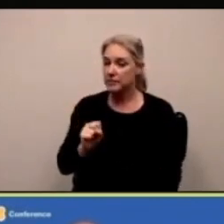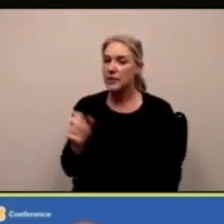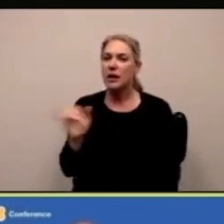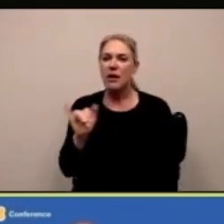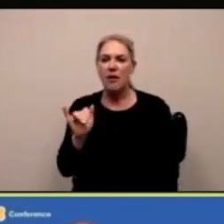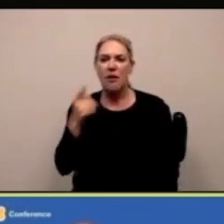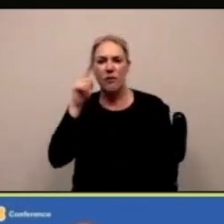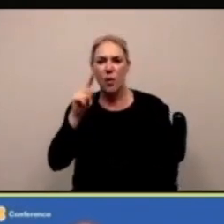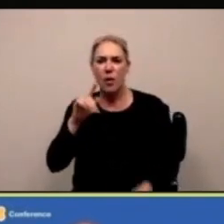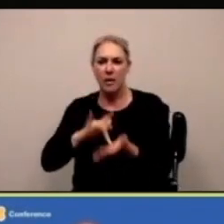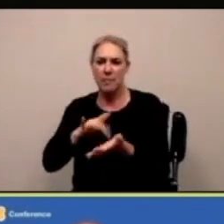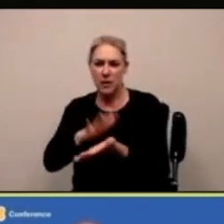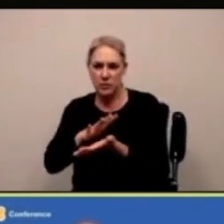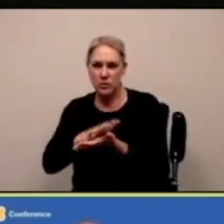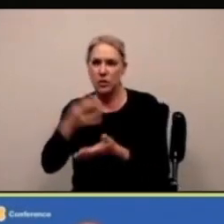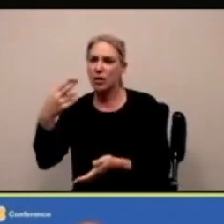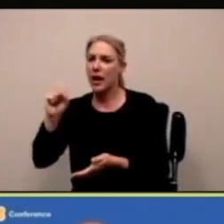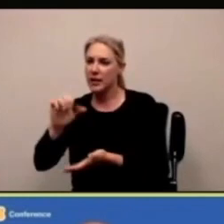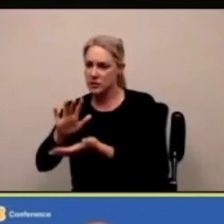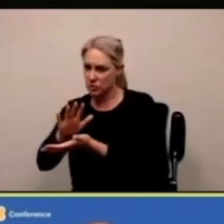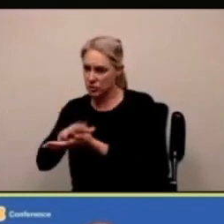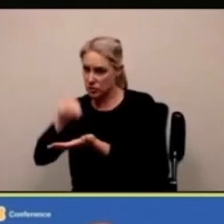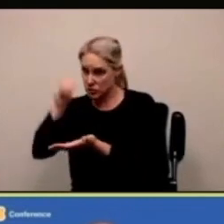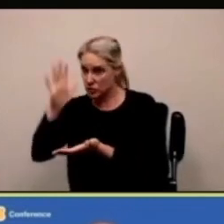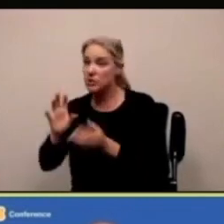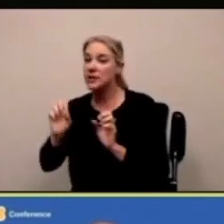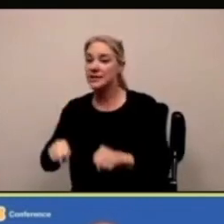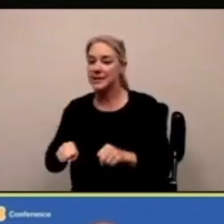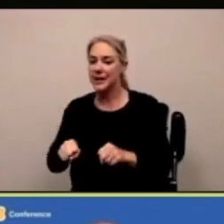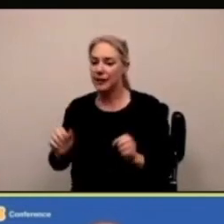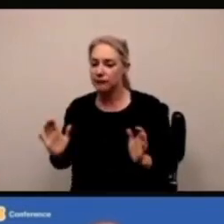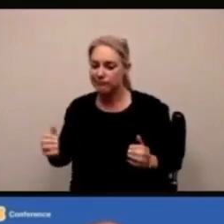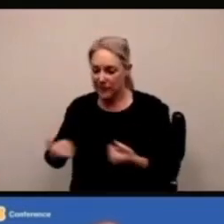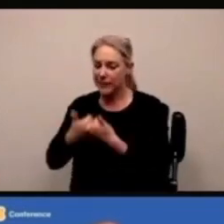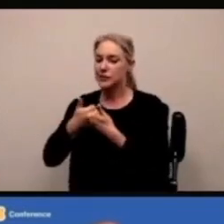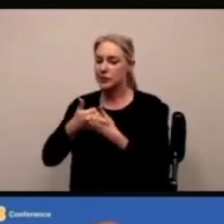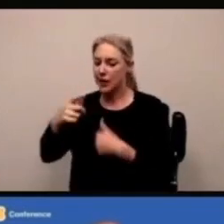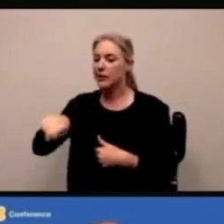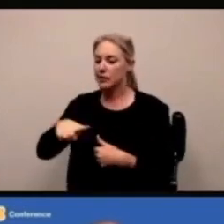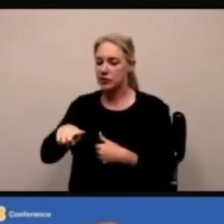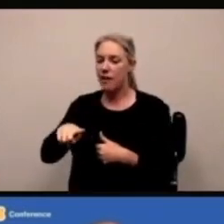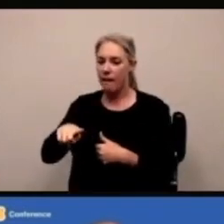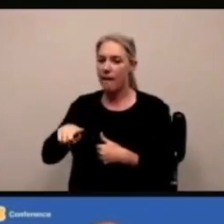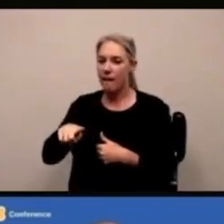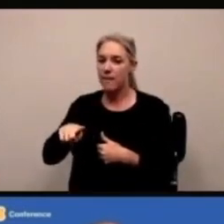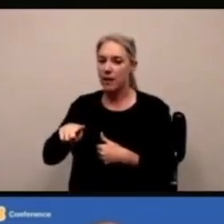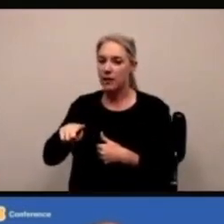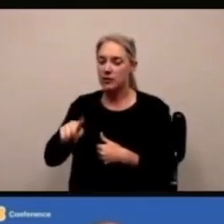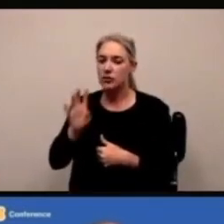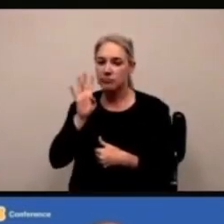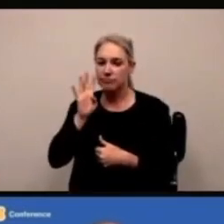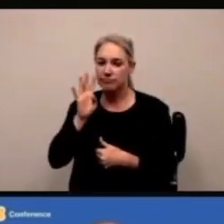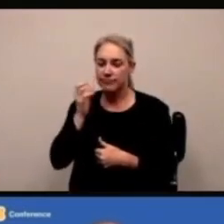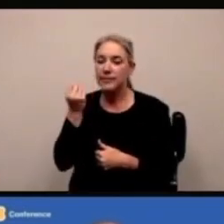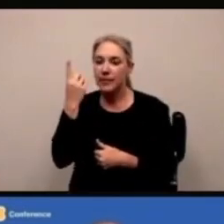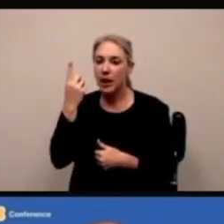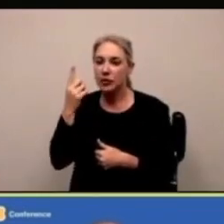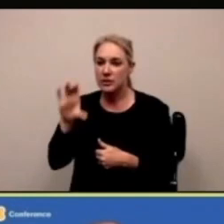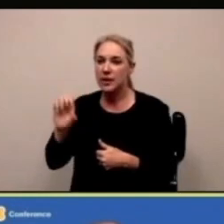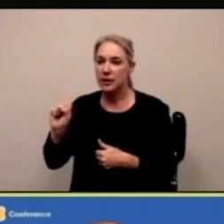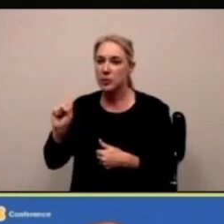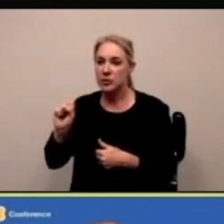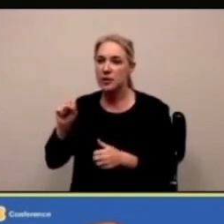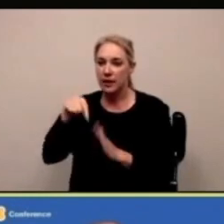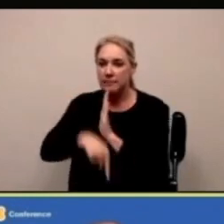way of learning, getting a little bit deeper understanding of computer science. So, yeah, great. Thank you for sharing. You're welcome. And